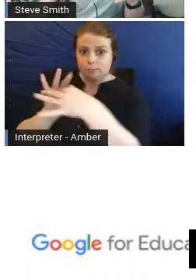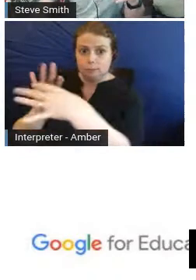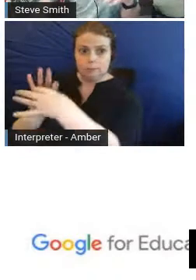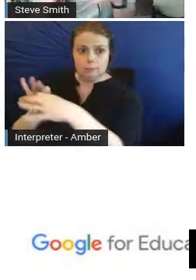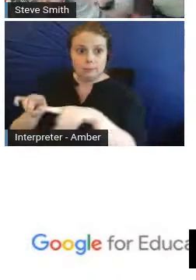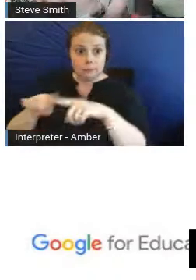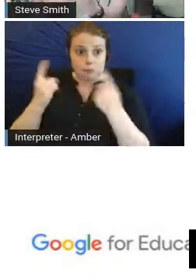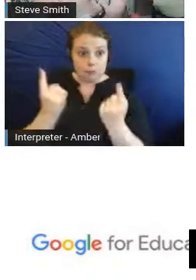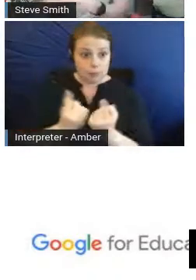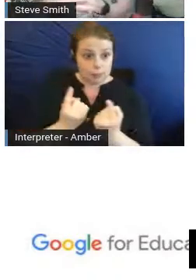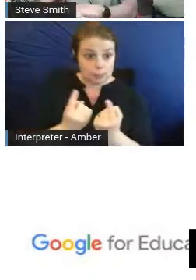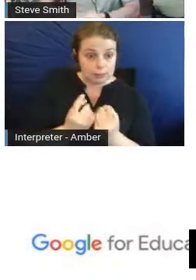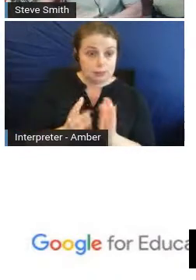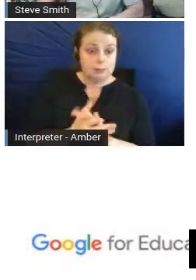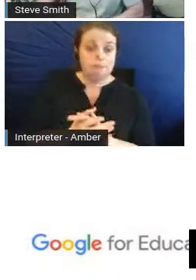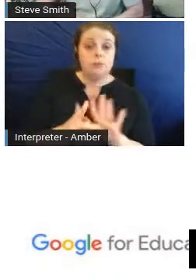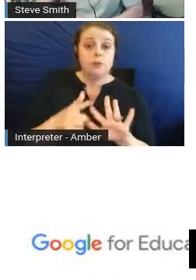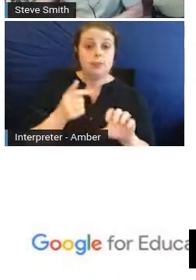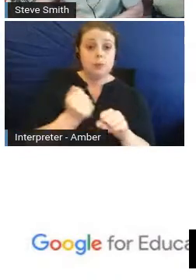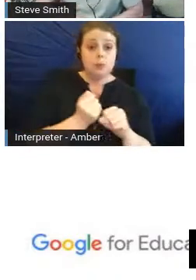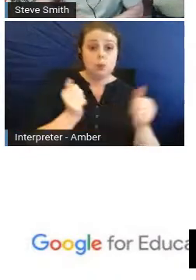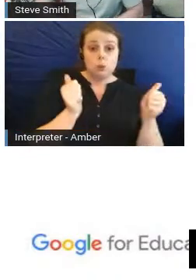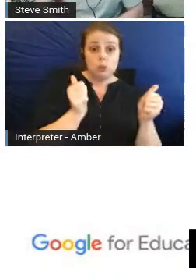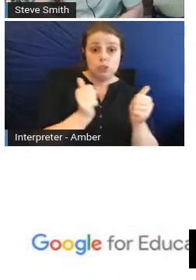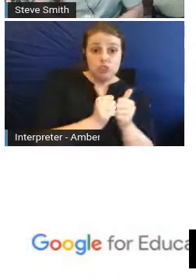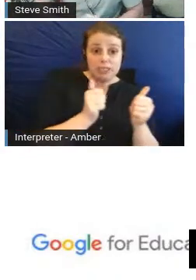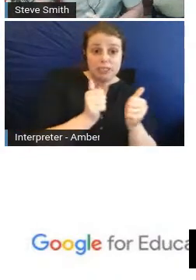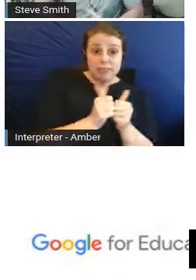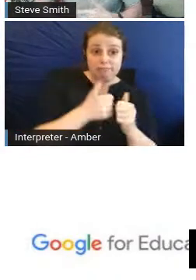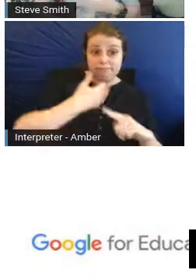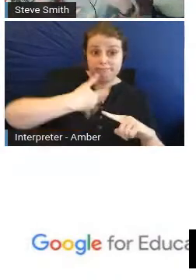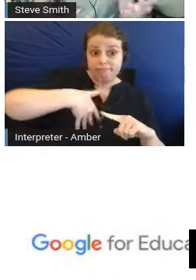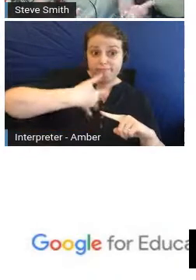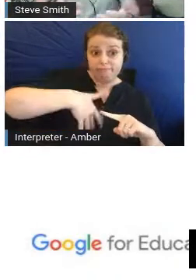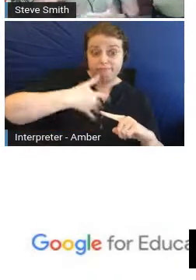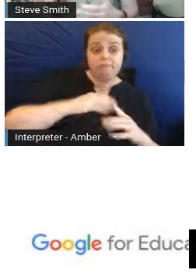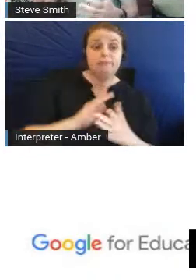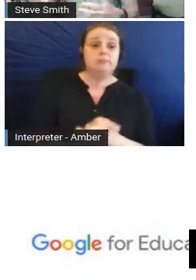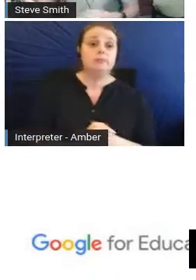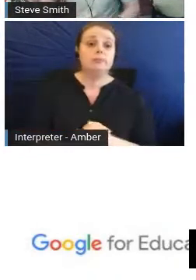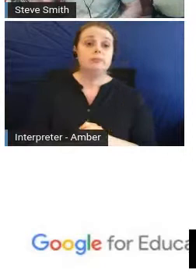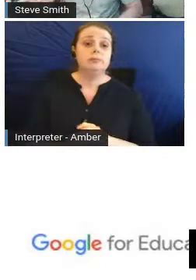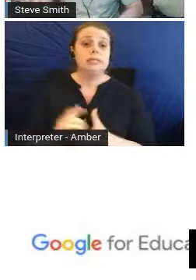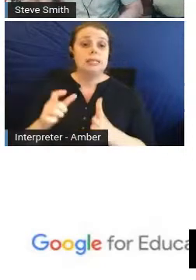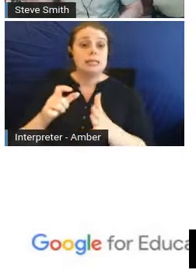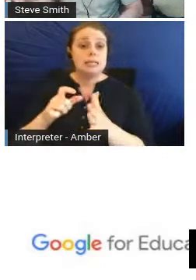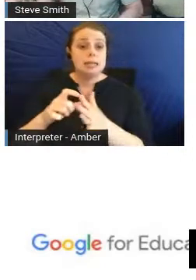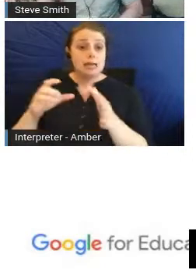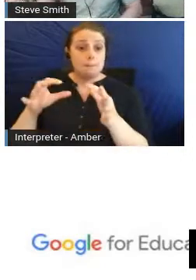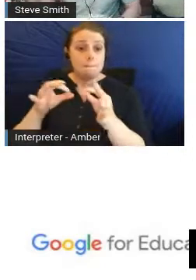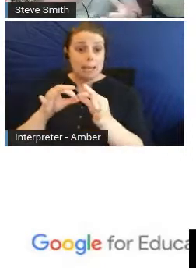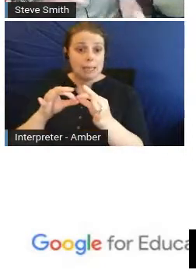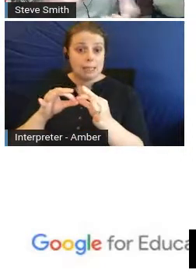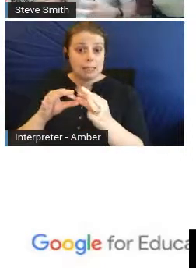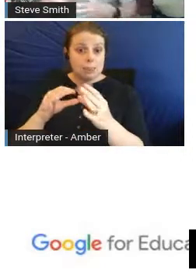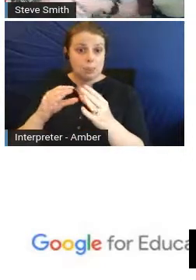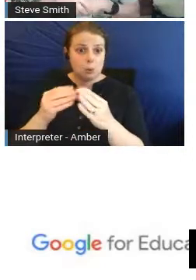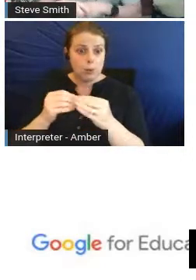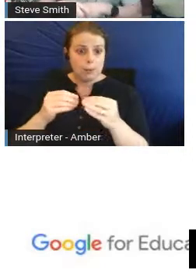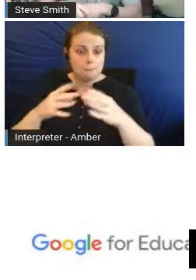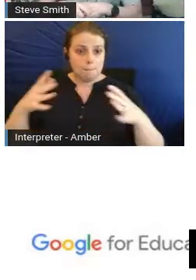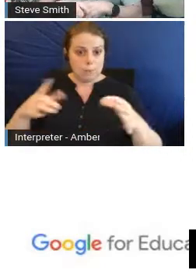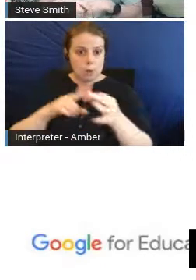we could use a sheet in the background. We could use a database using that idea of BigQuery to pull stuff